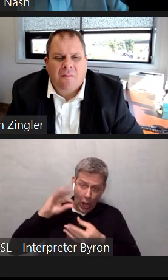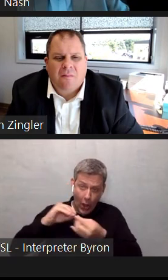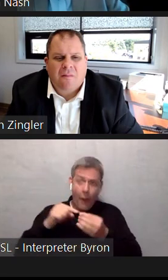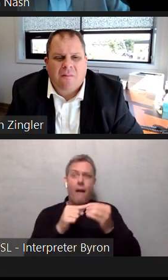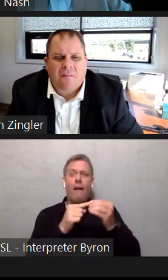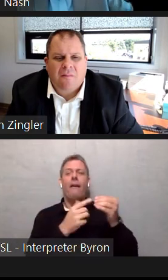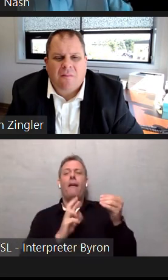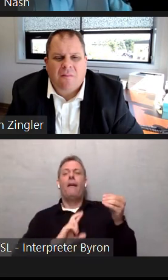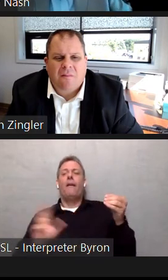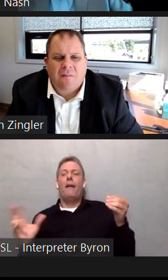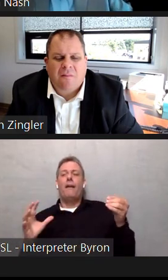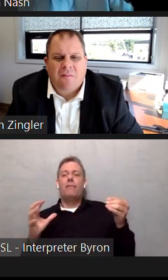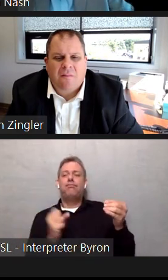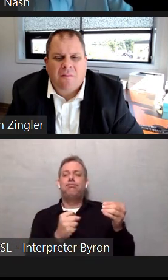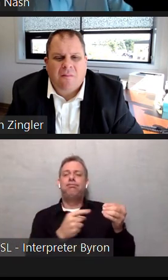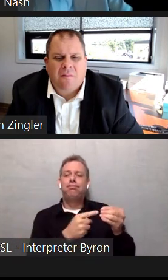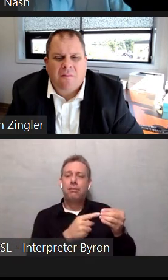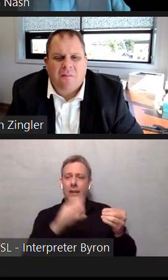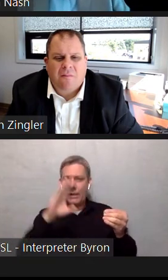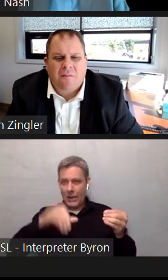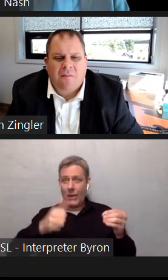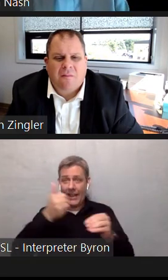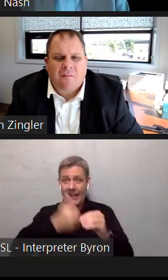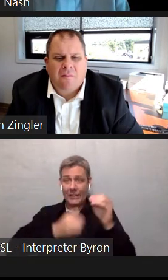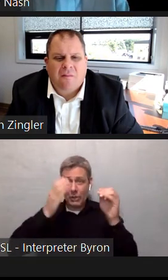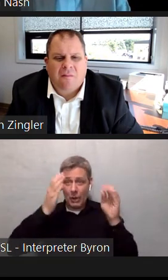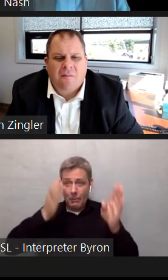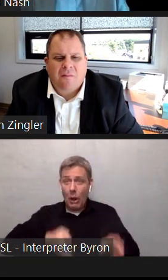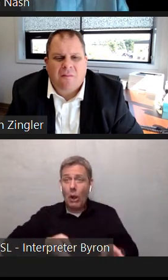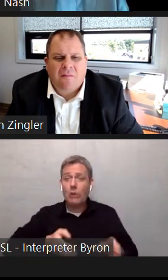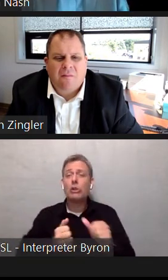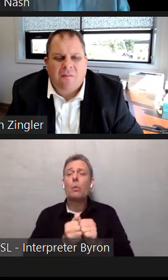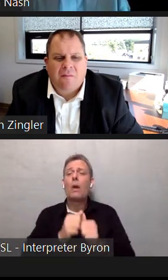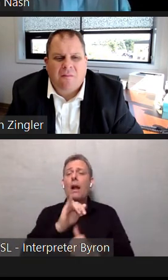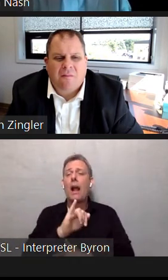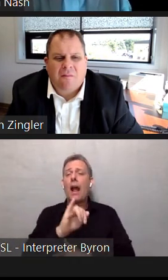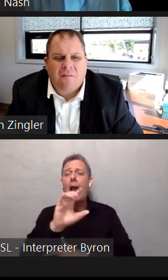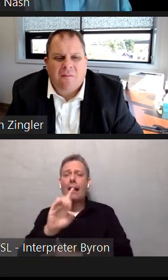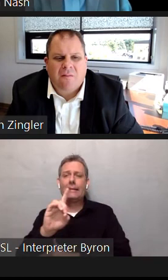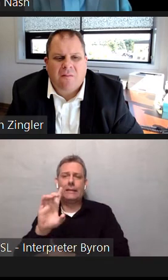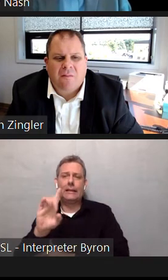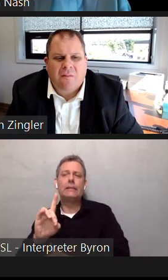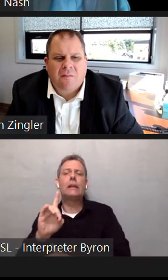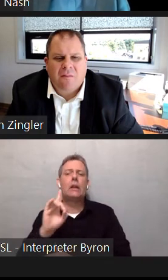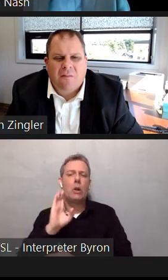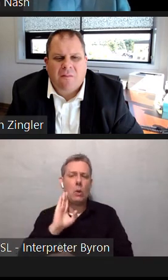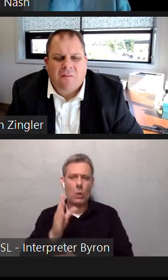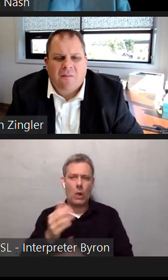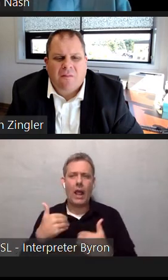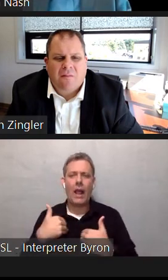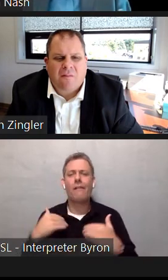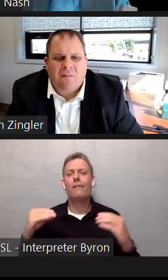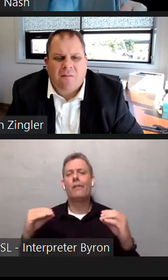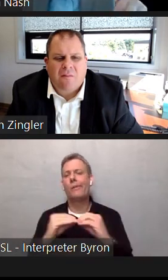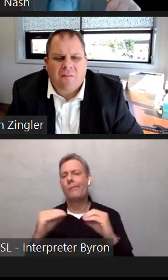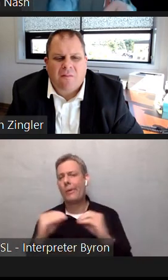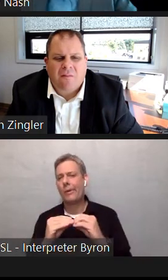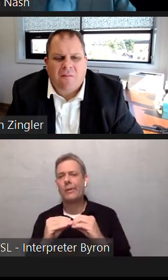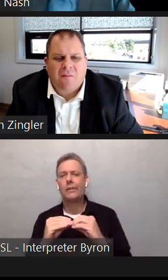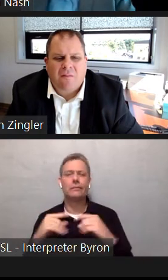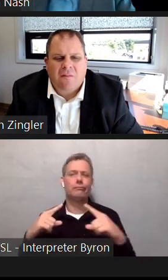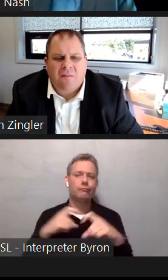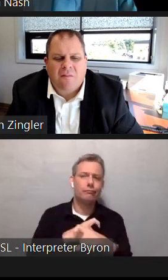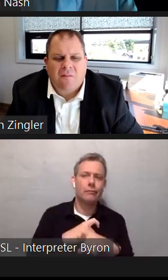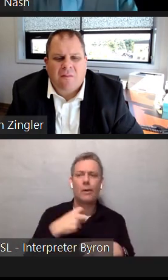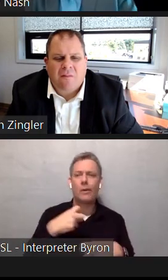call probably knows that individuals with IDD supported by providers are more likely to have comorbidities and severe outcomes